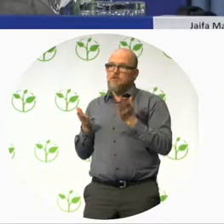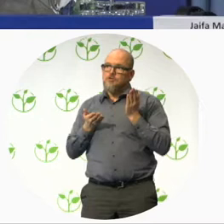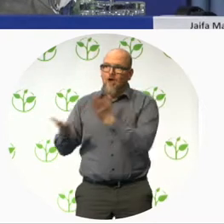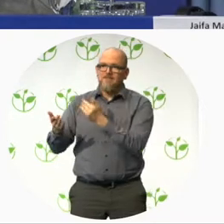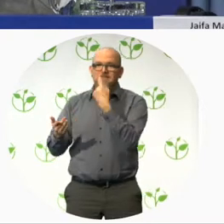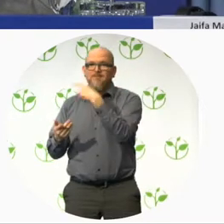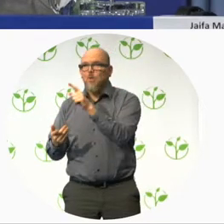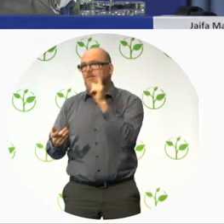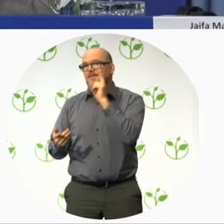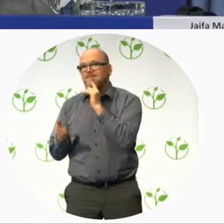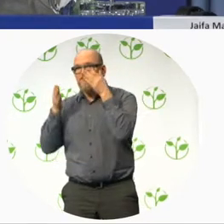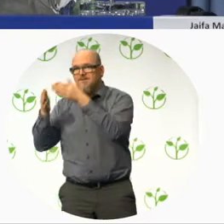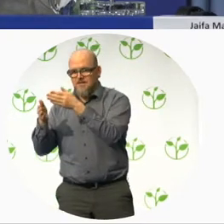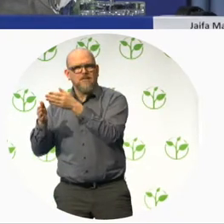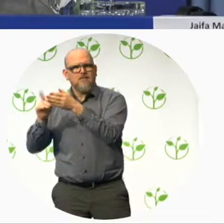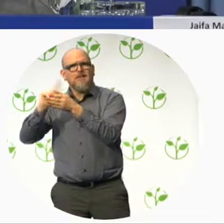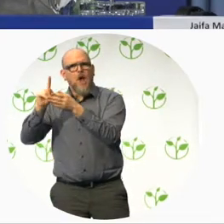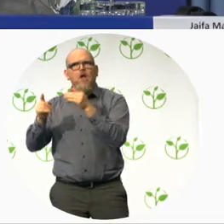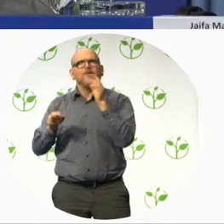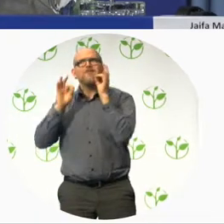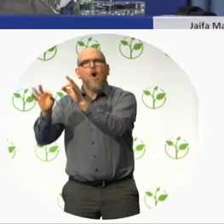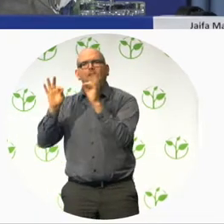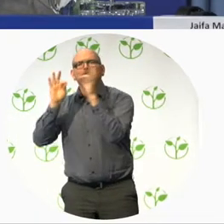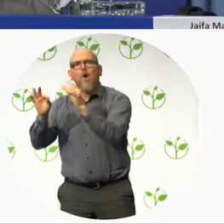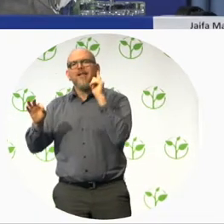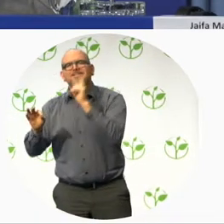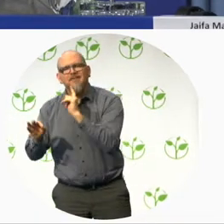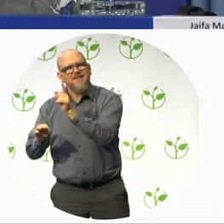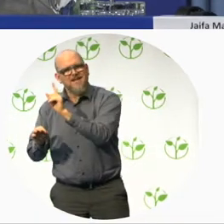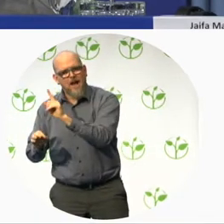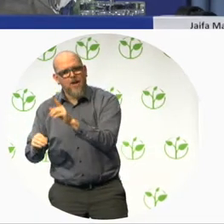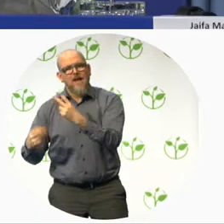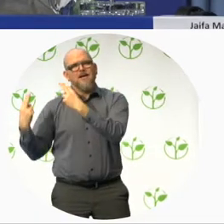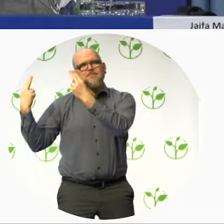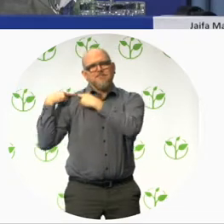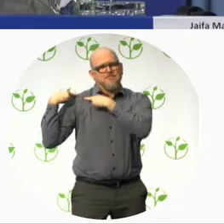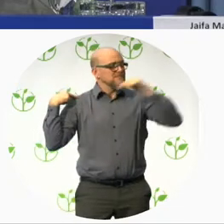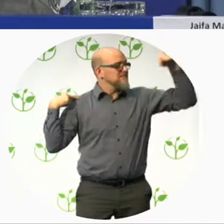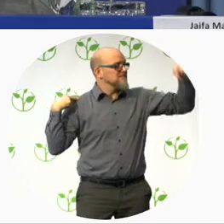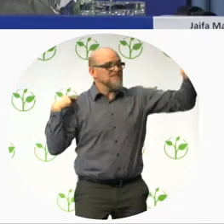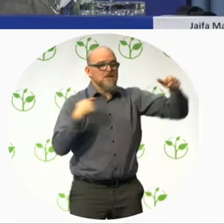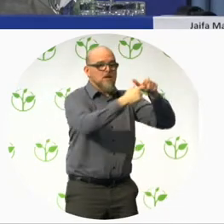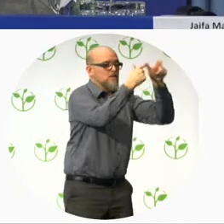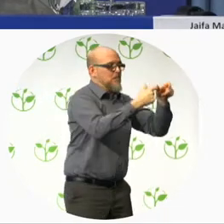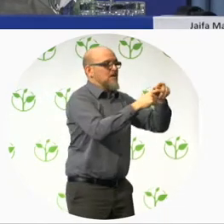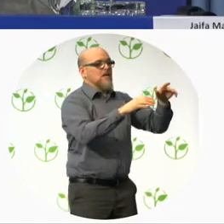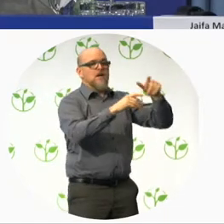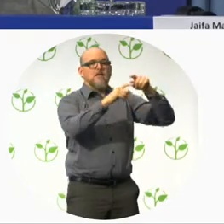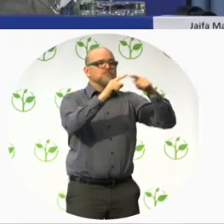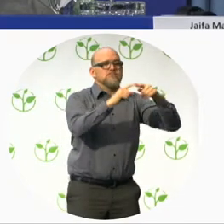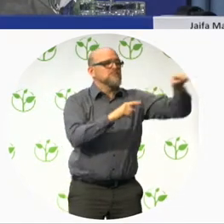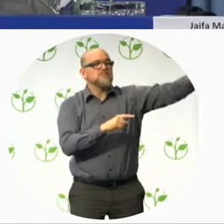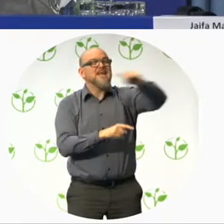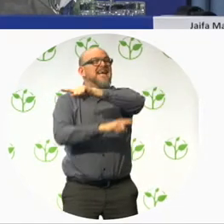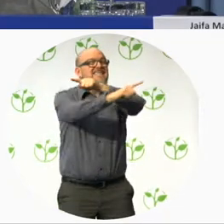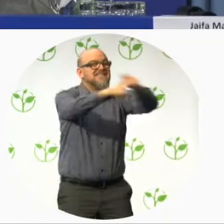organization to serve the community in a positive way. And this is where our role really stands on. Then